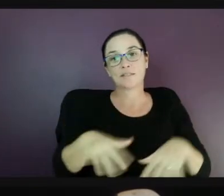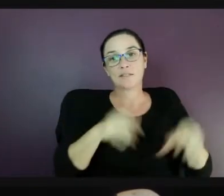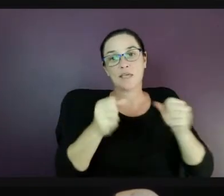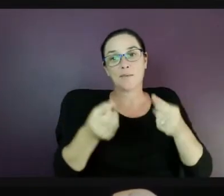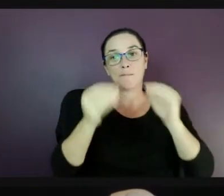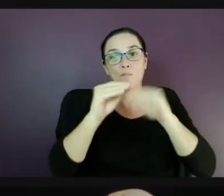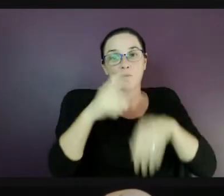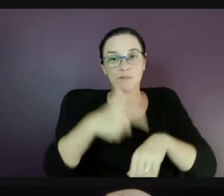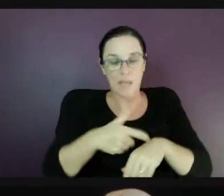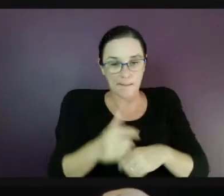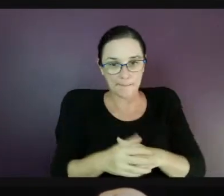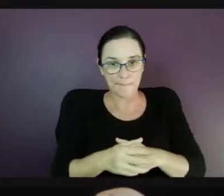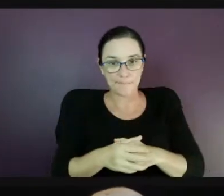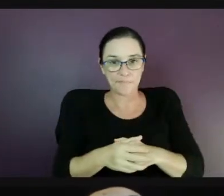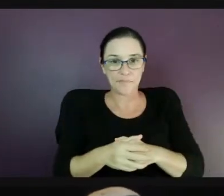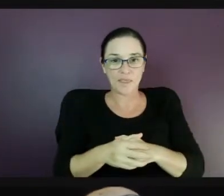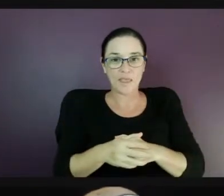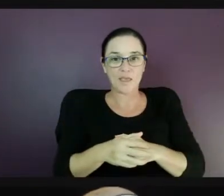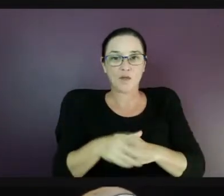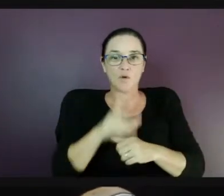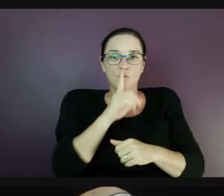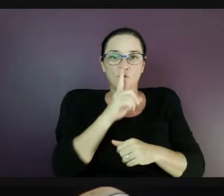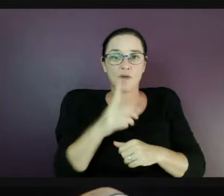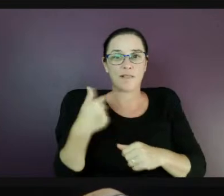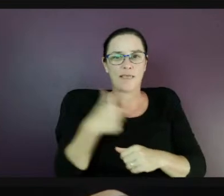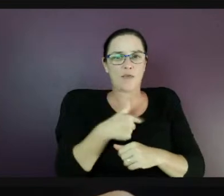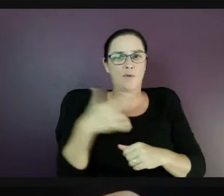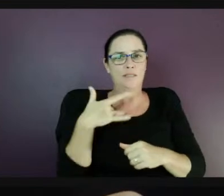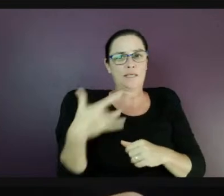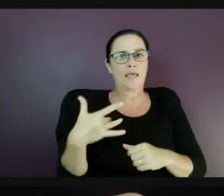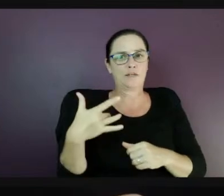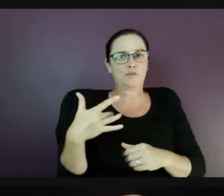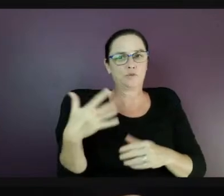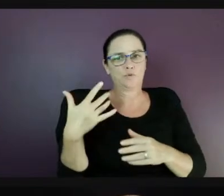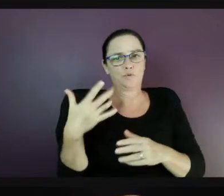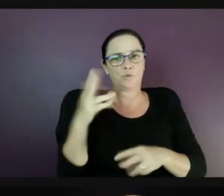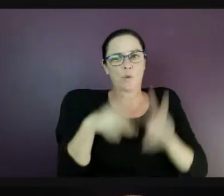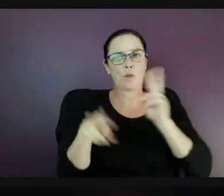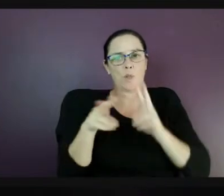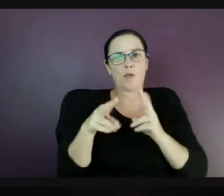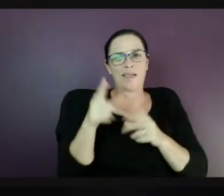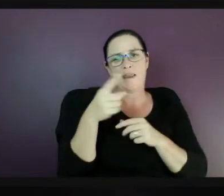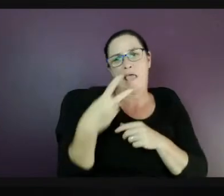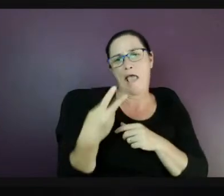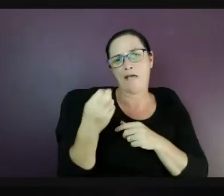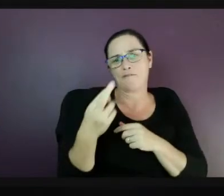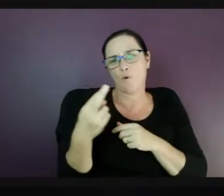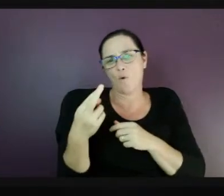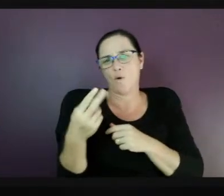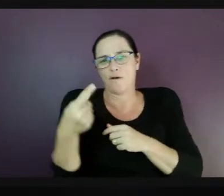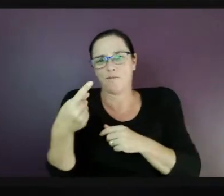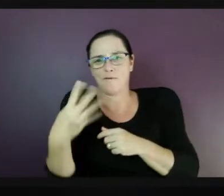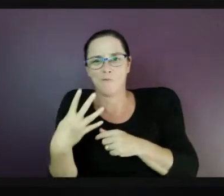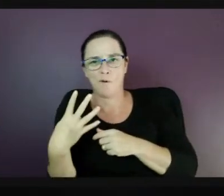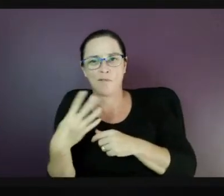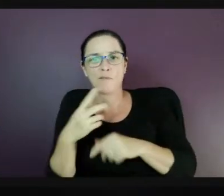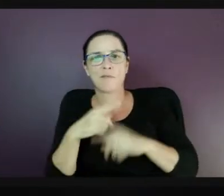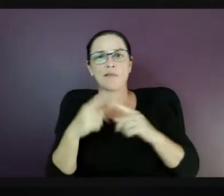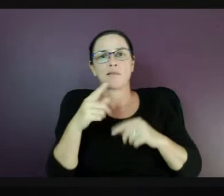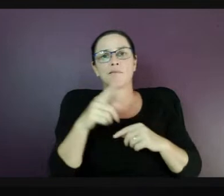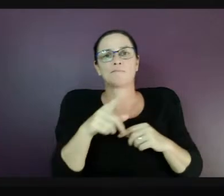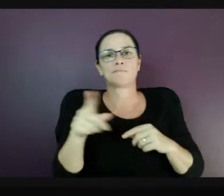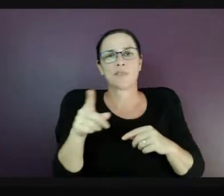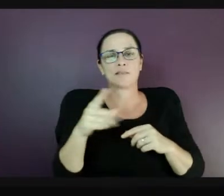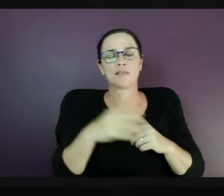time we're looking at is compressed into maybe half the graph or a little bit shorter of the graph here to the right. And these are 3-component graphs where the top component